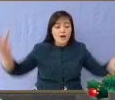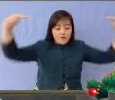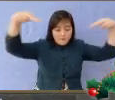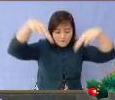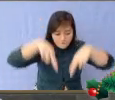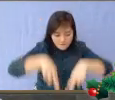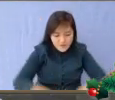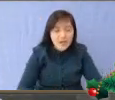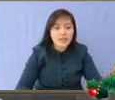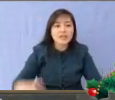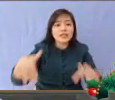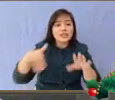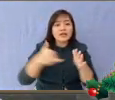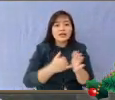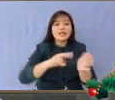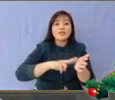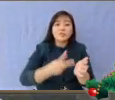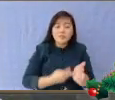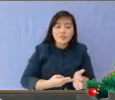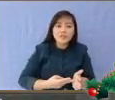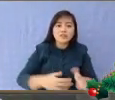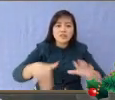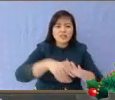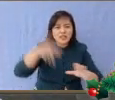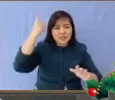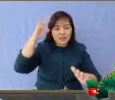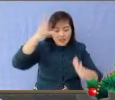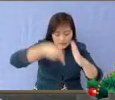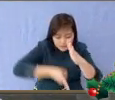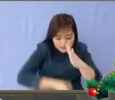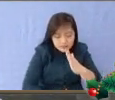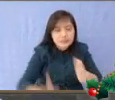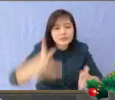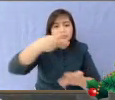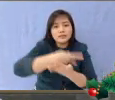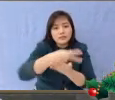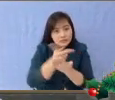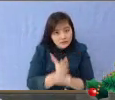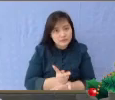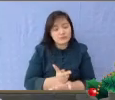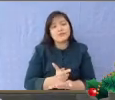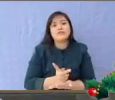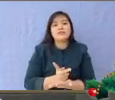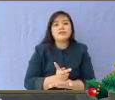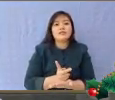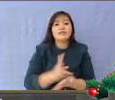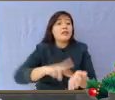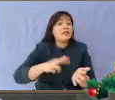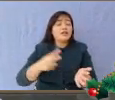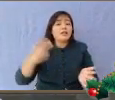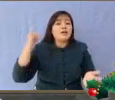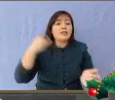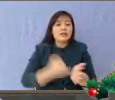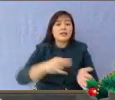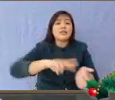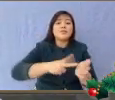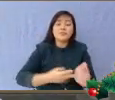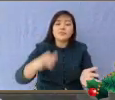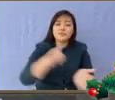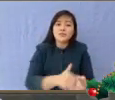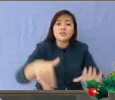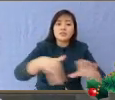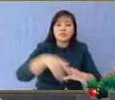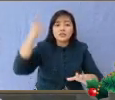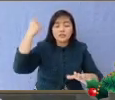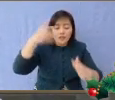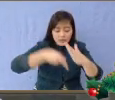valley, it means you are in the midst of problem, in the midst of trouble, in the midst of persecution. It means